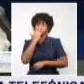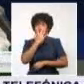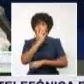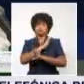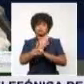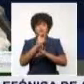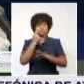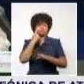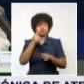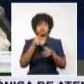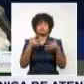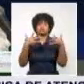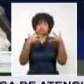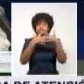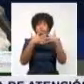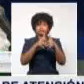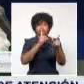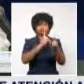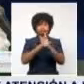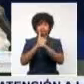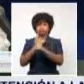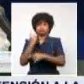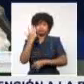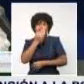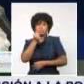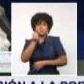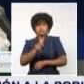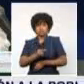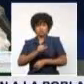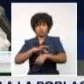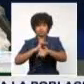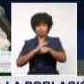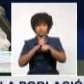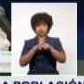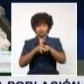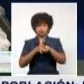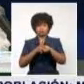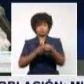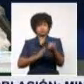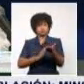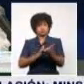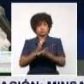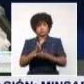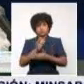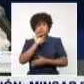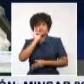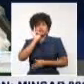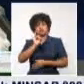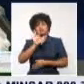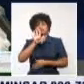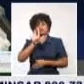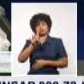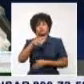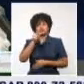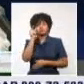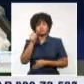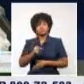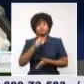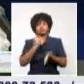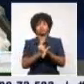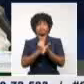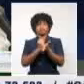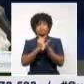Yesterday, in 7 cases, 41.1%, the source of infection could not be